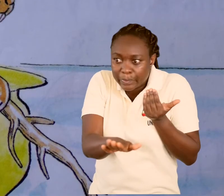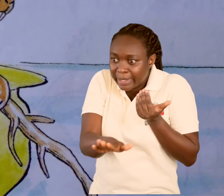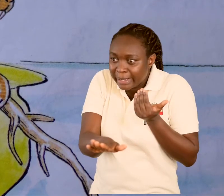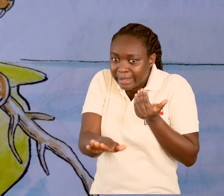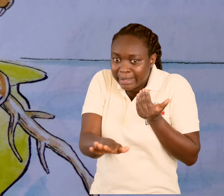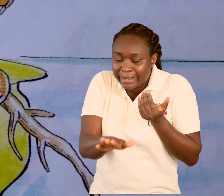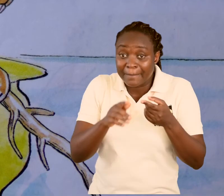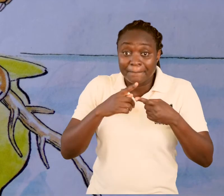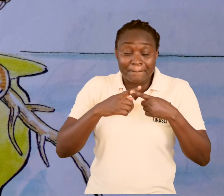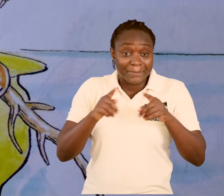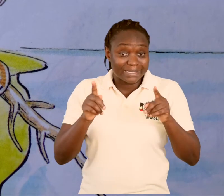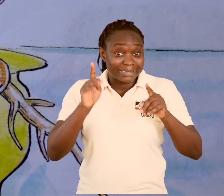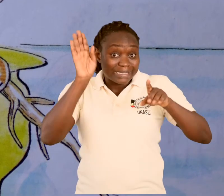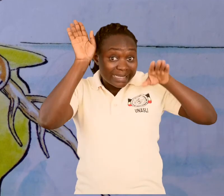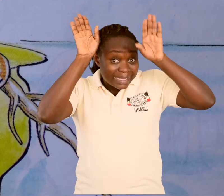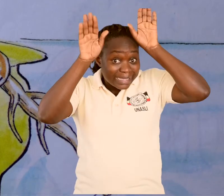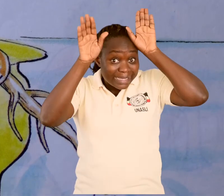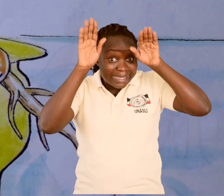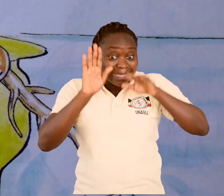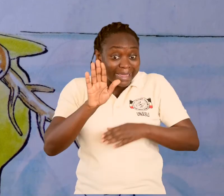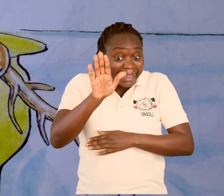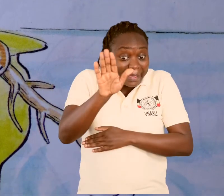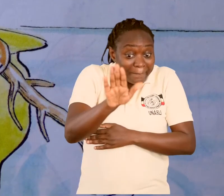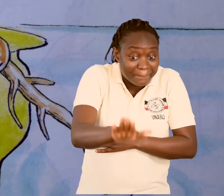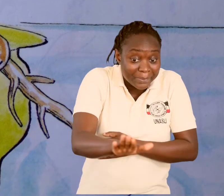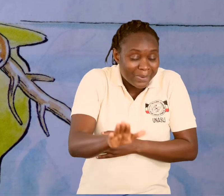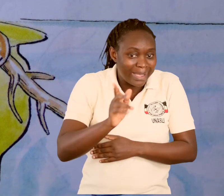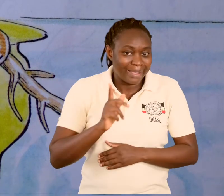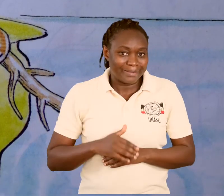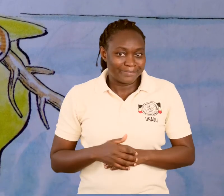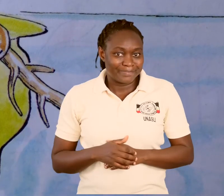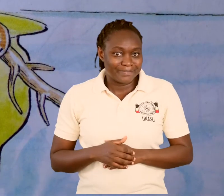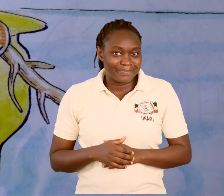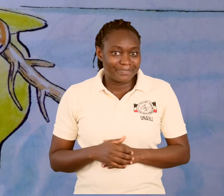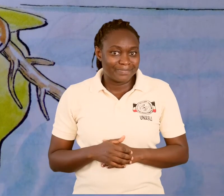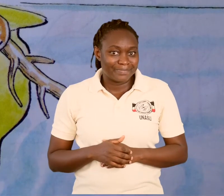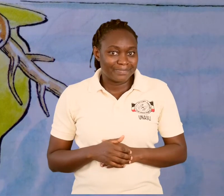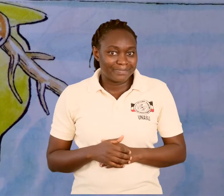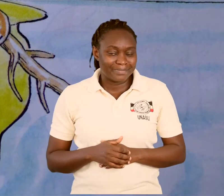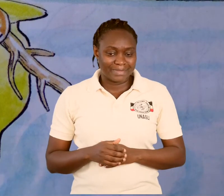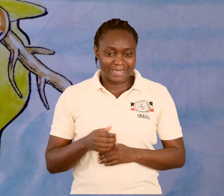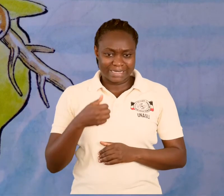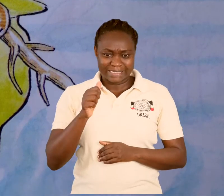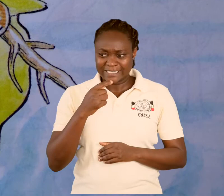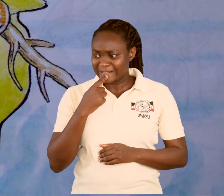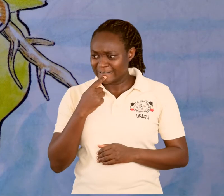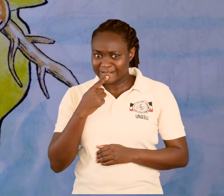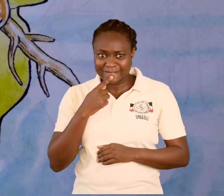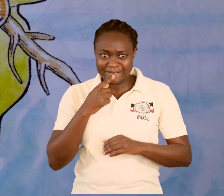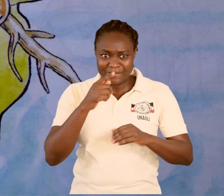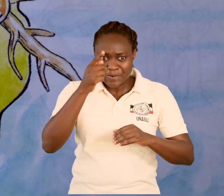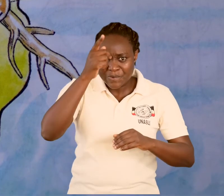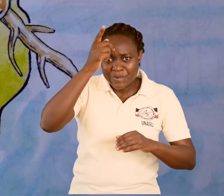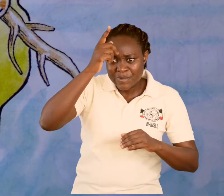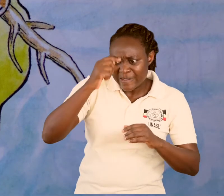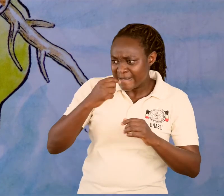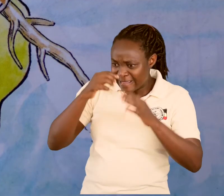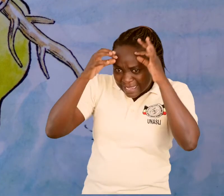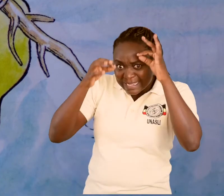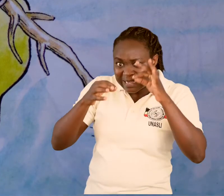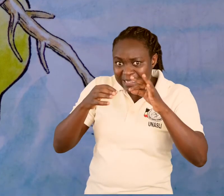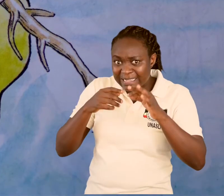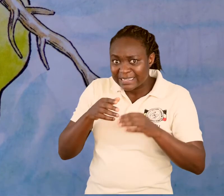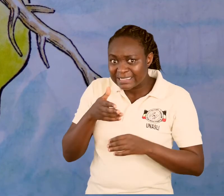But Hare did put in his leg. Instead, he picked up a stick with his